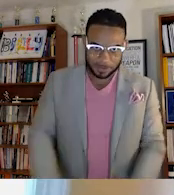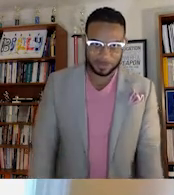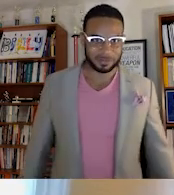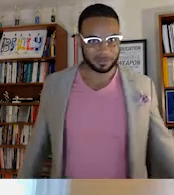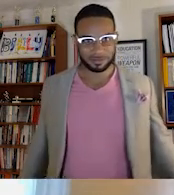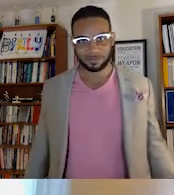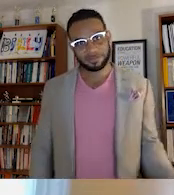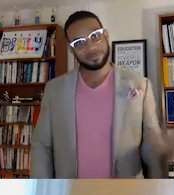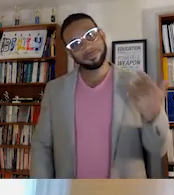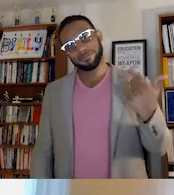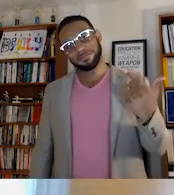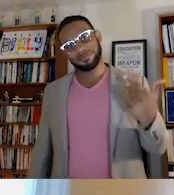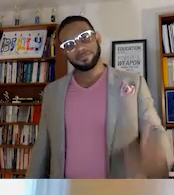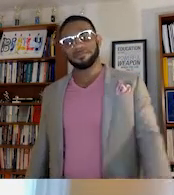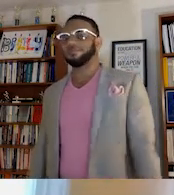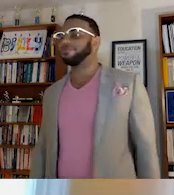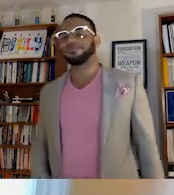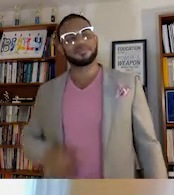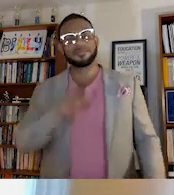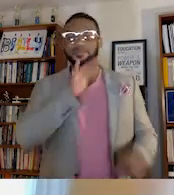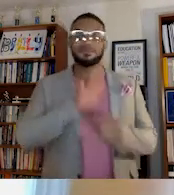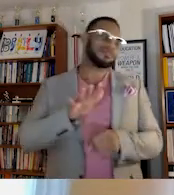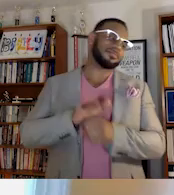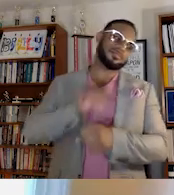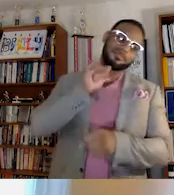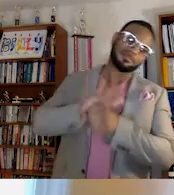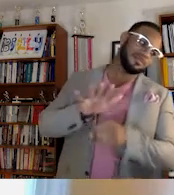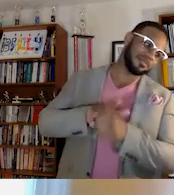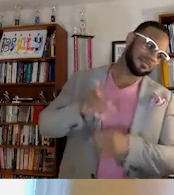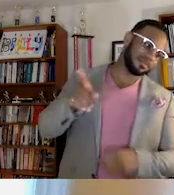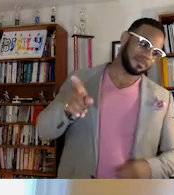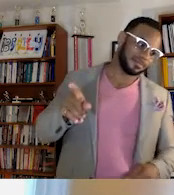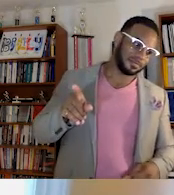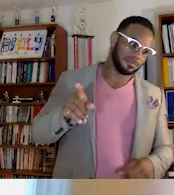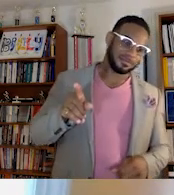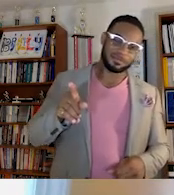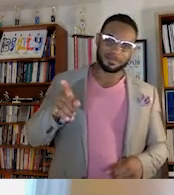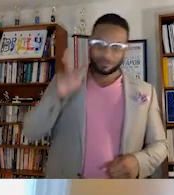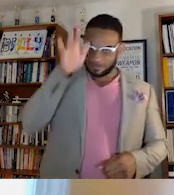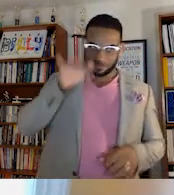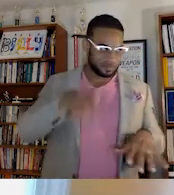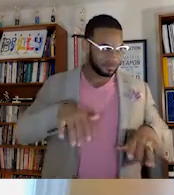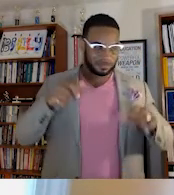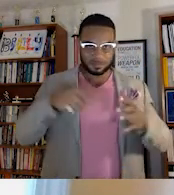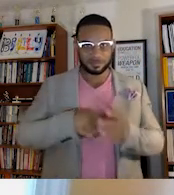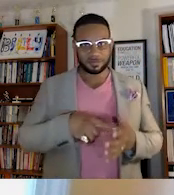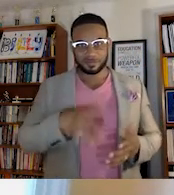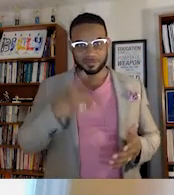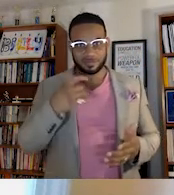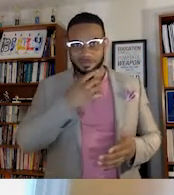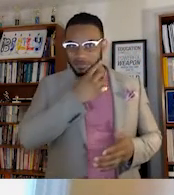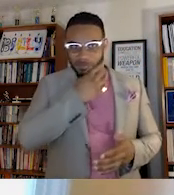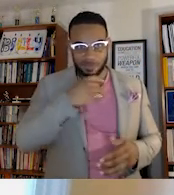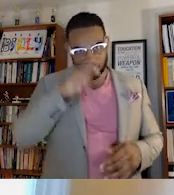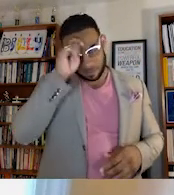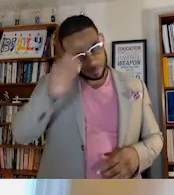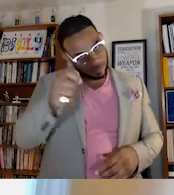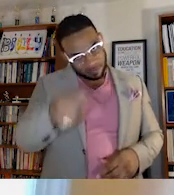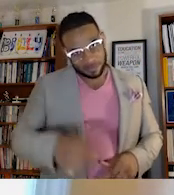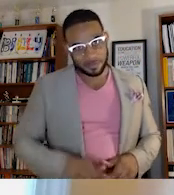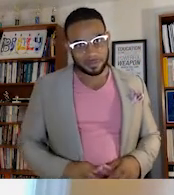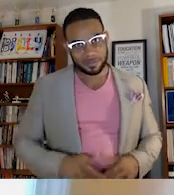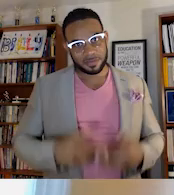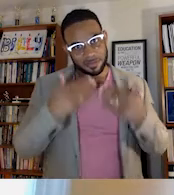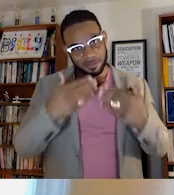Brown. Oh, not enough. For the man that did this, I mean, hats off to you, brother.